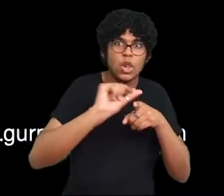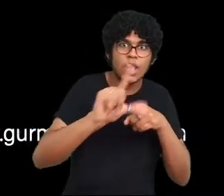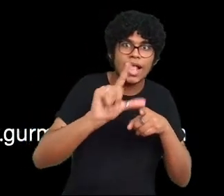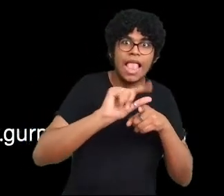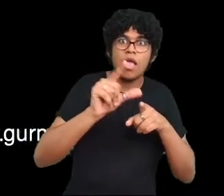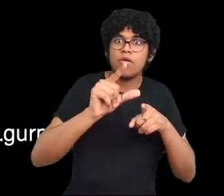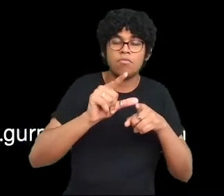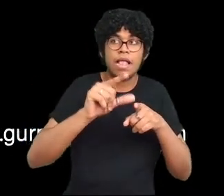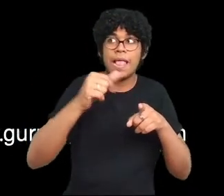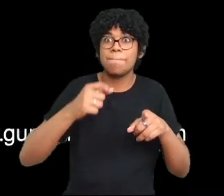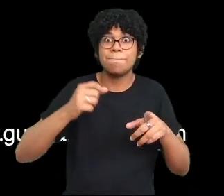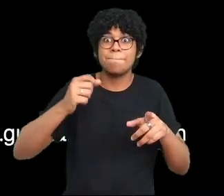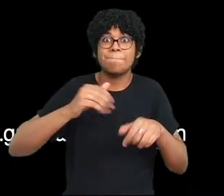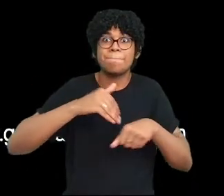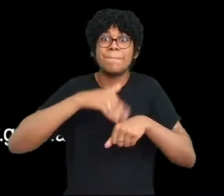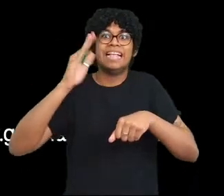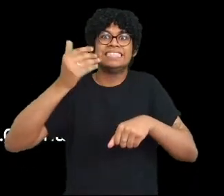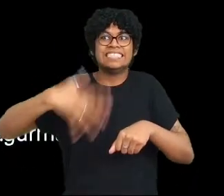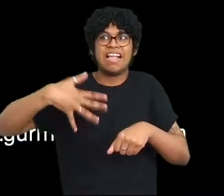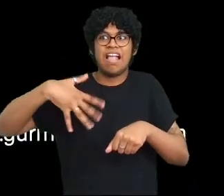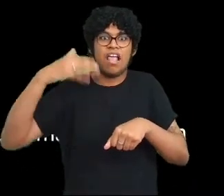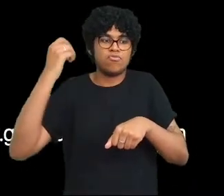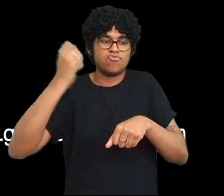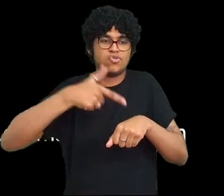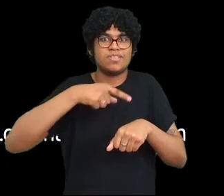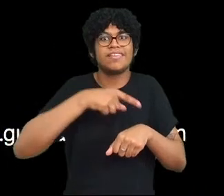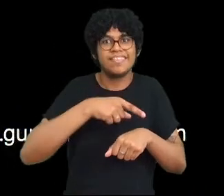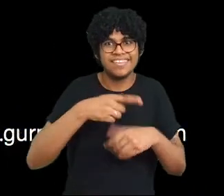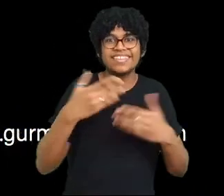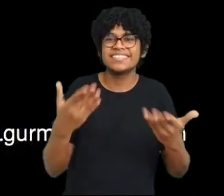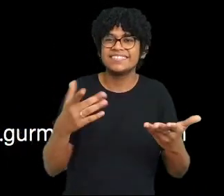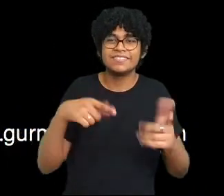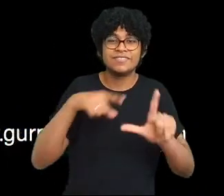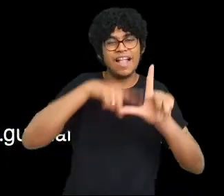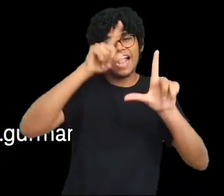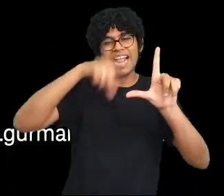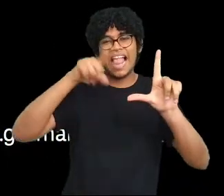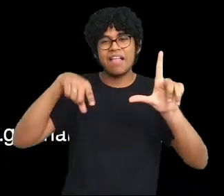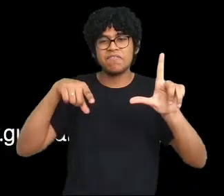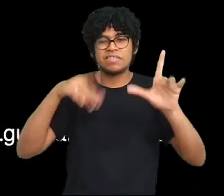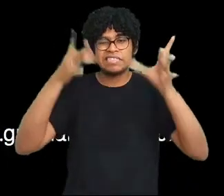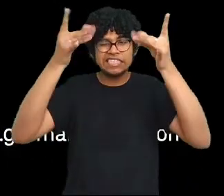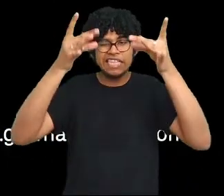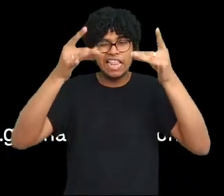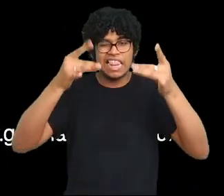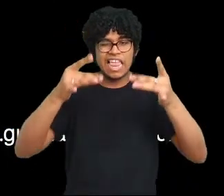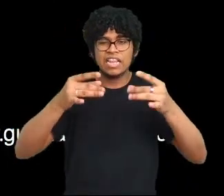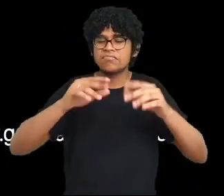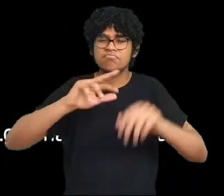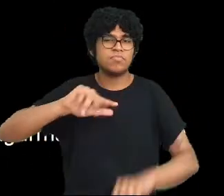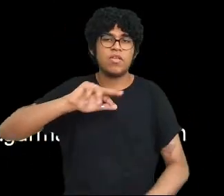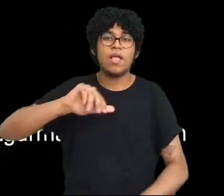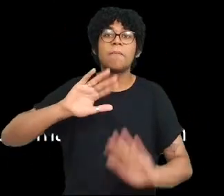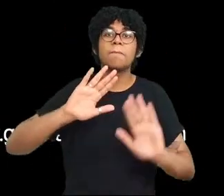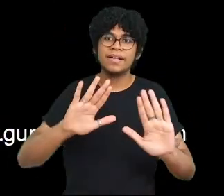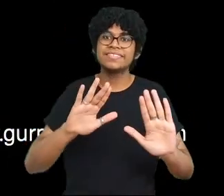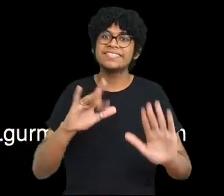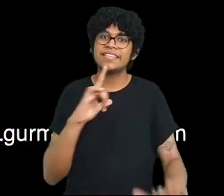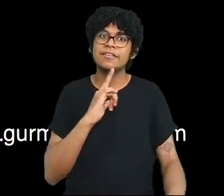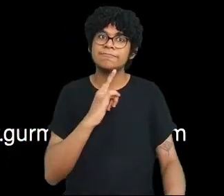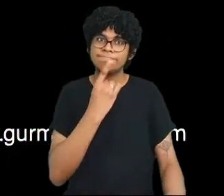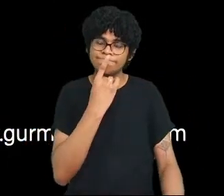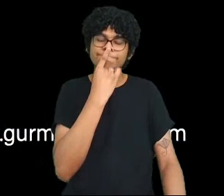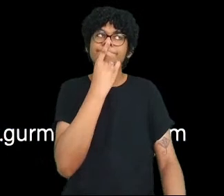It's not a fancy chart, but it's something that people can resonate with. So it ends up performing quite